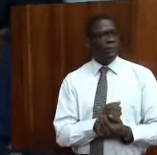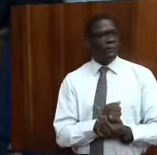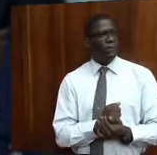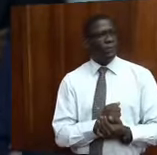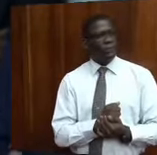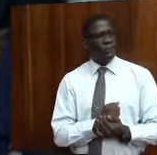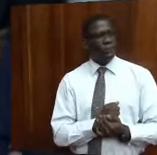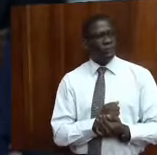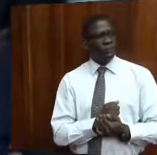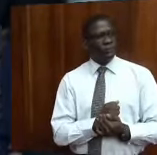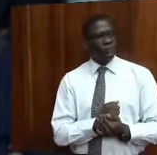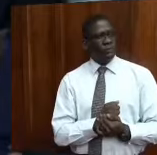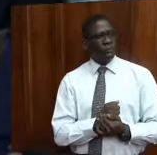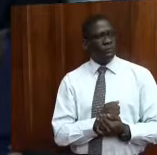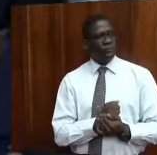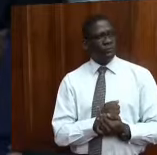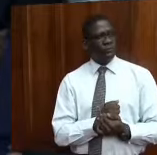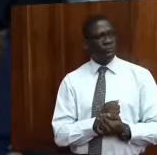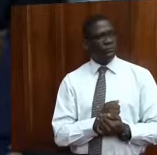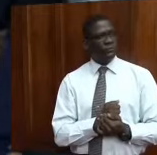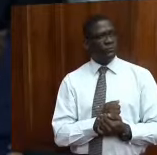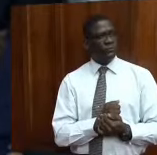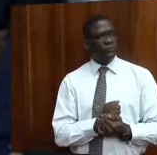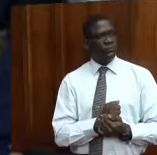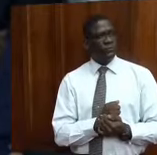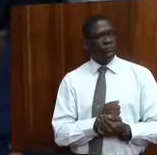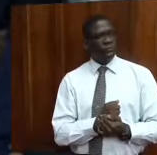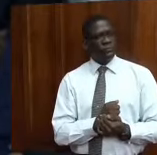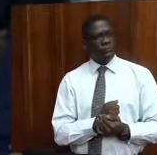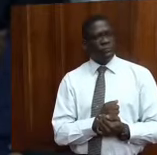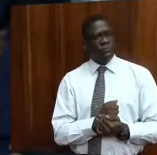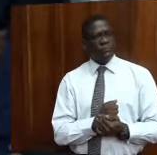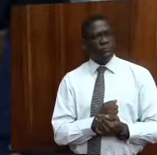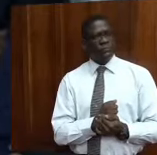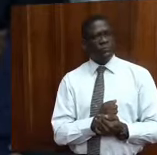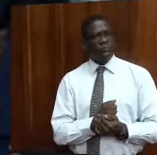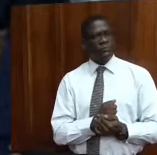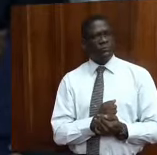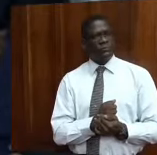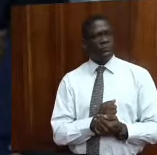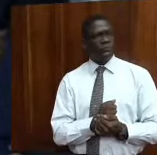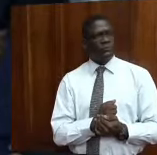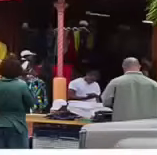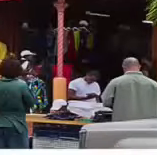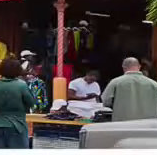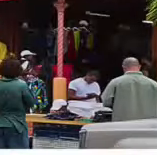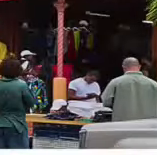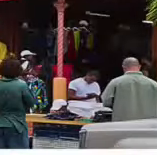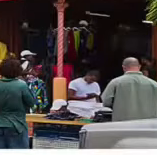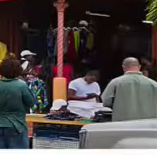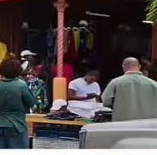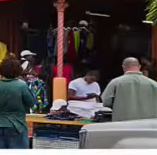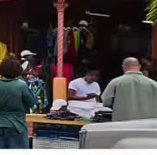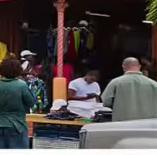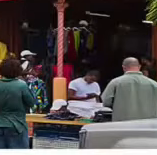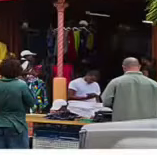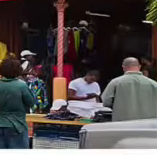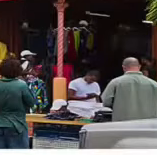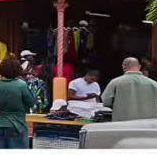Mr. Speaker, you may recall that the St. Lucia Labour Party promised to waive the payment of income tax for